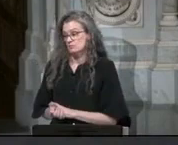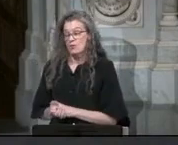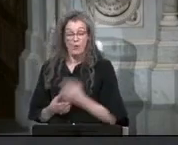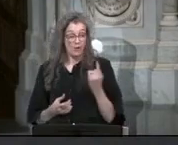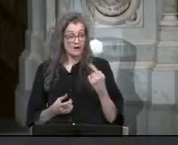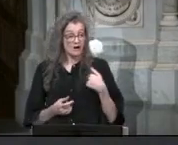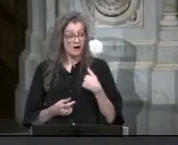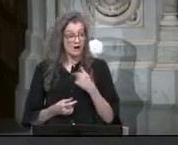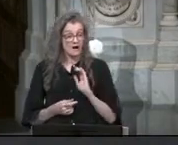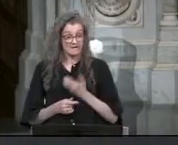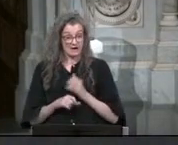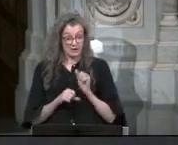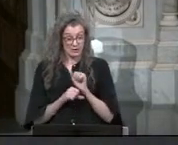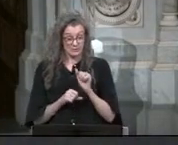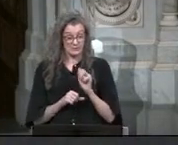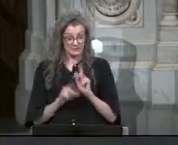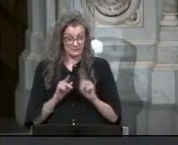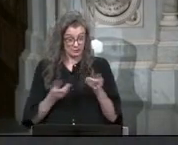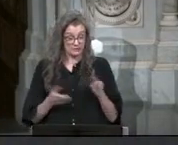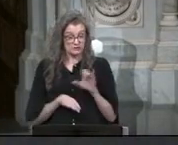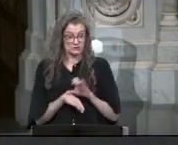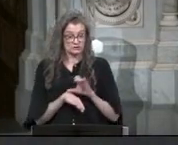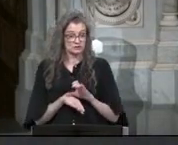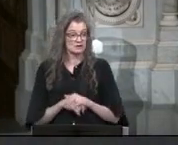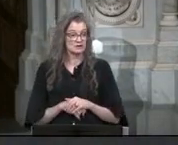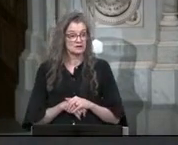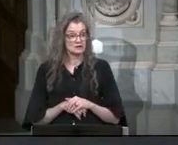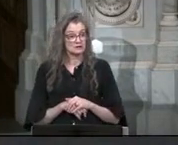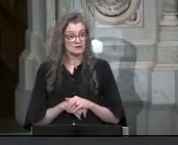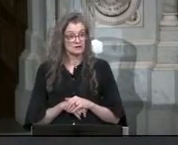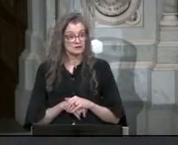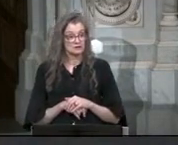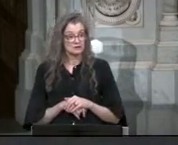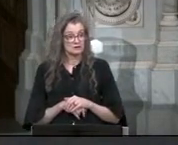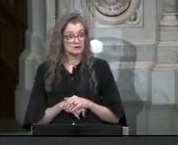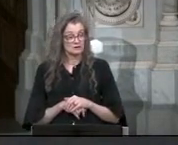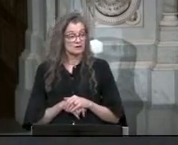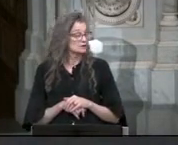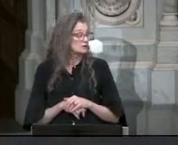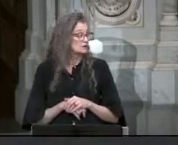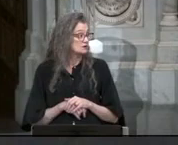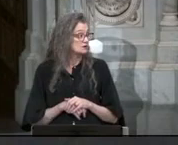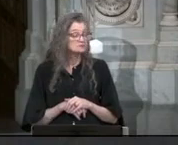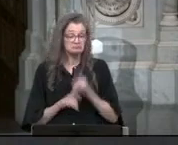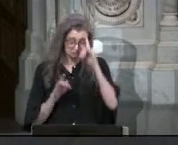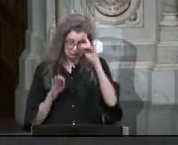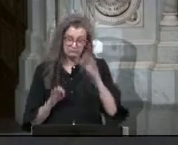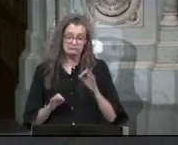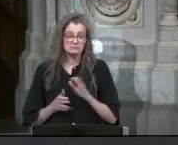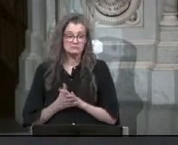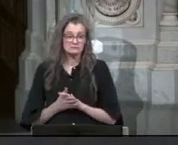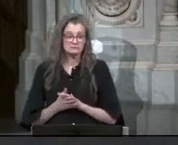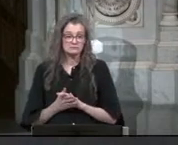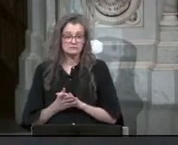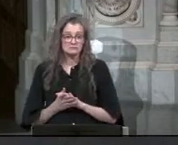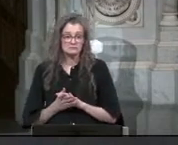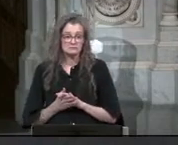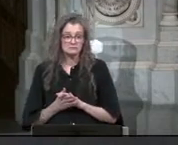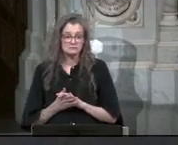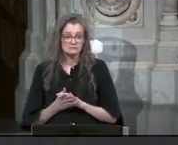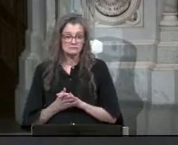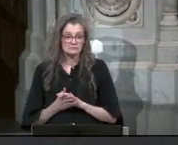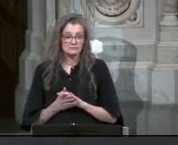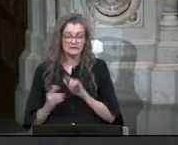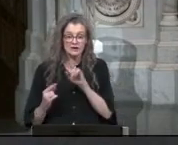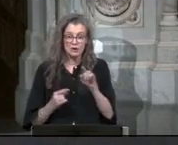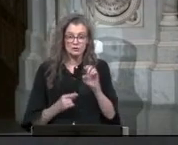One of our parishioners who regularly working at the meeting table decided to put down to